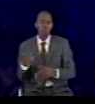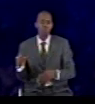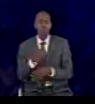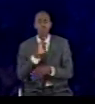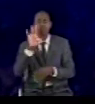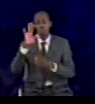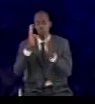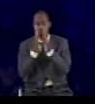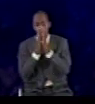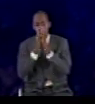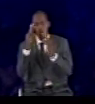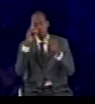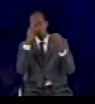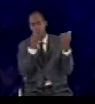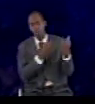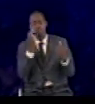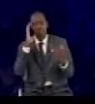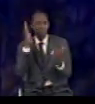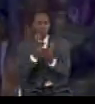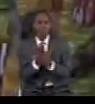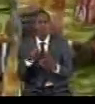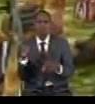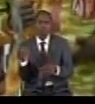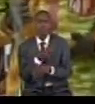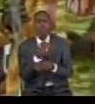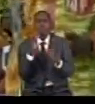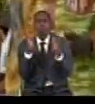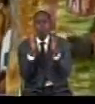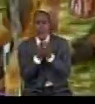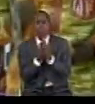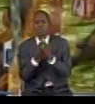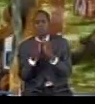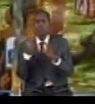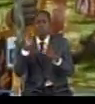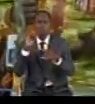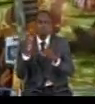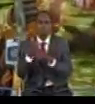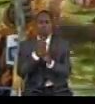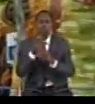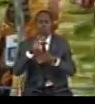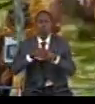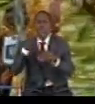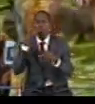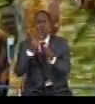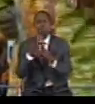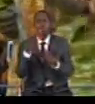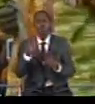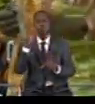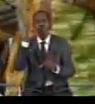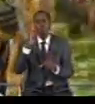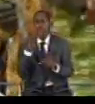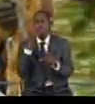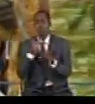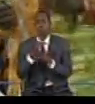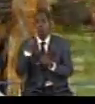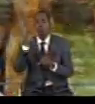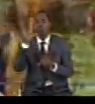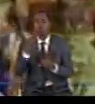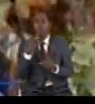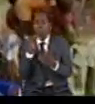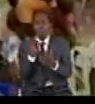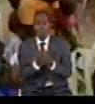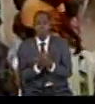stop them let's lay hold upon the promises of god the millennial promises the word of god said beat their swords into